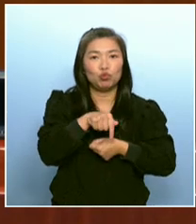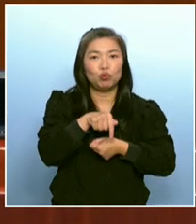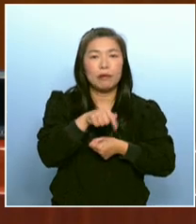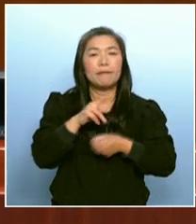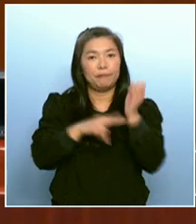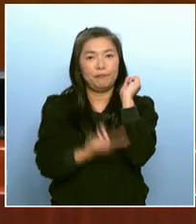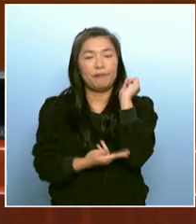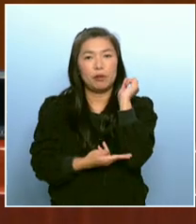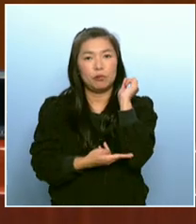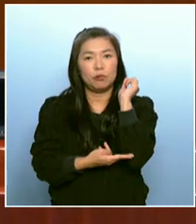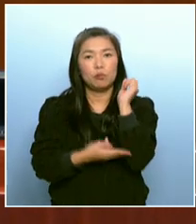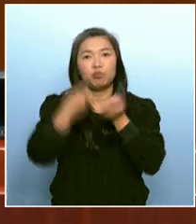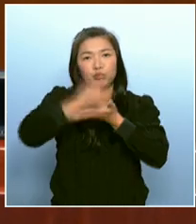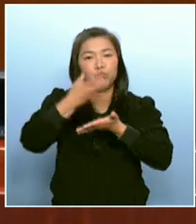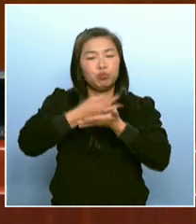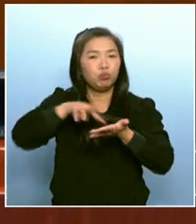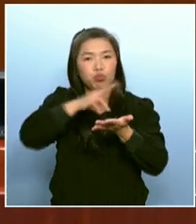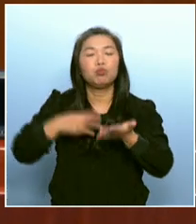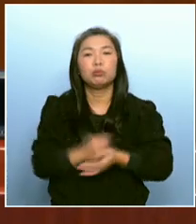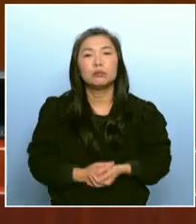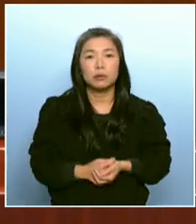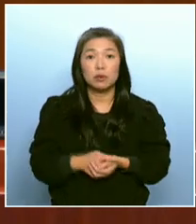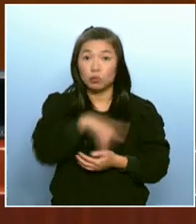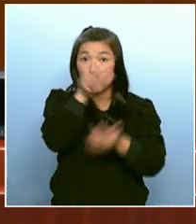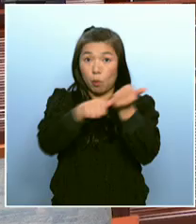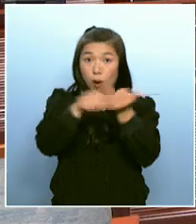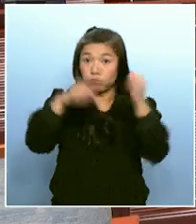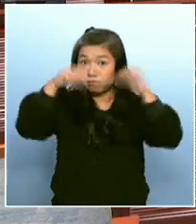care practitioner for the social welfare sector.